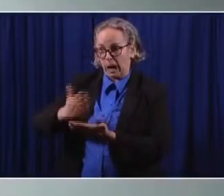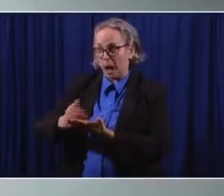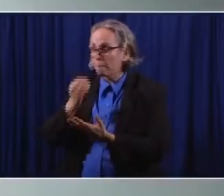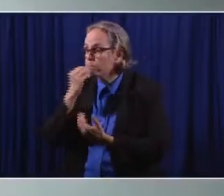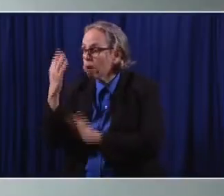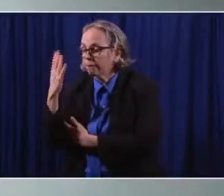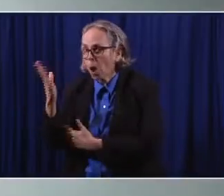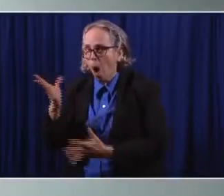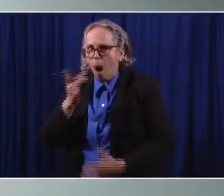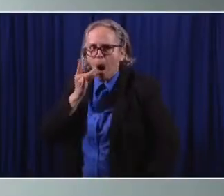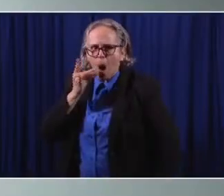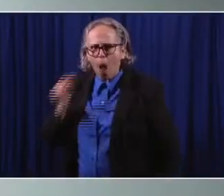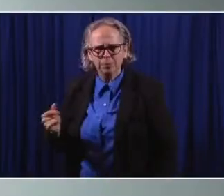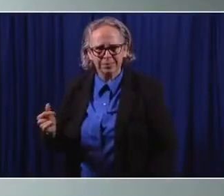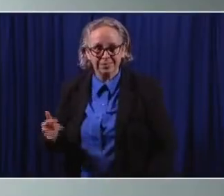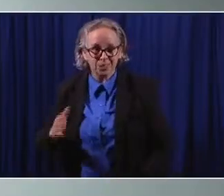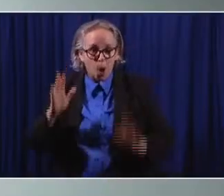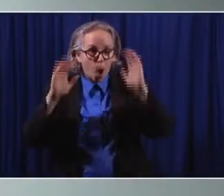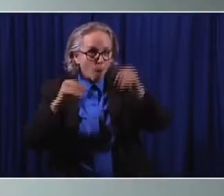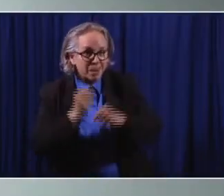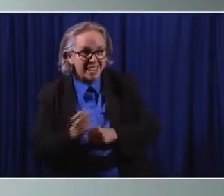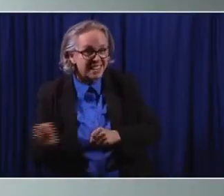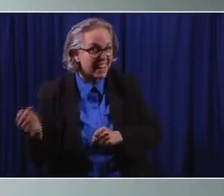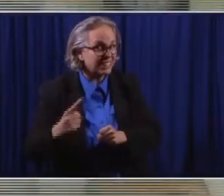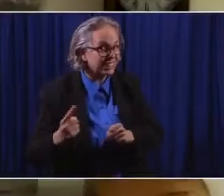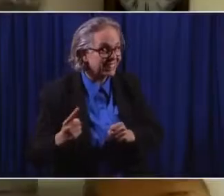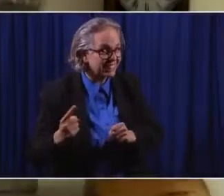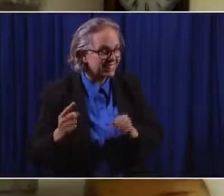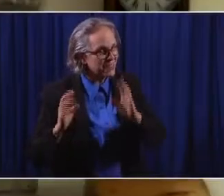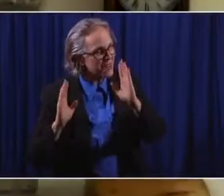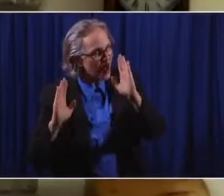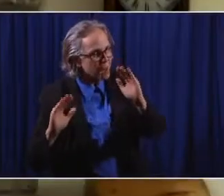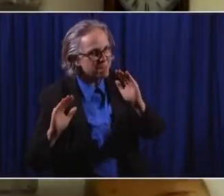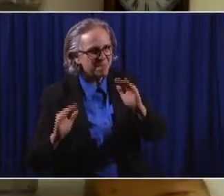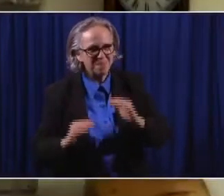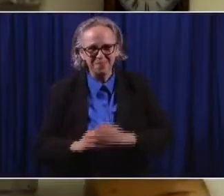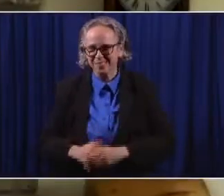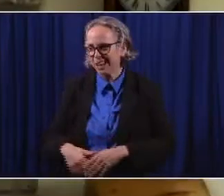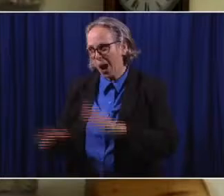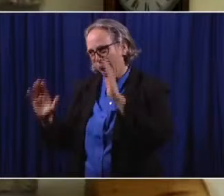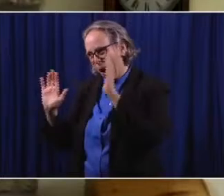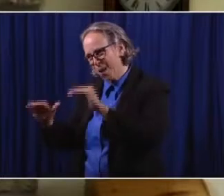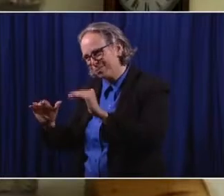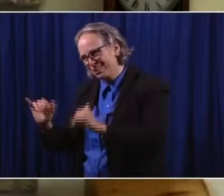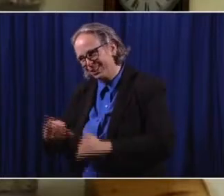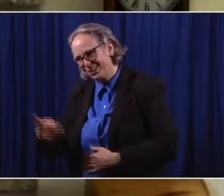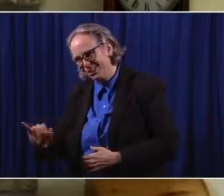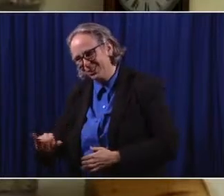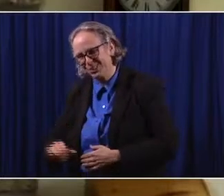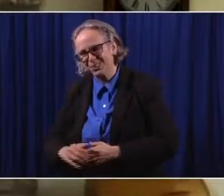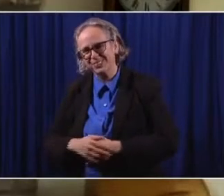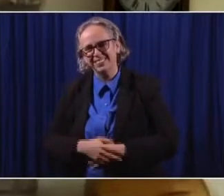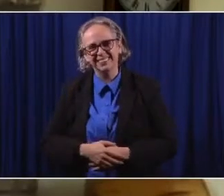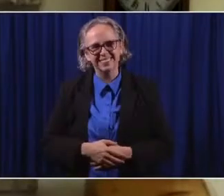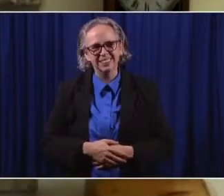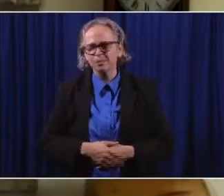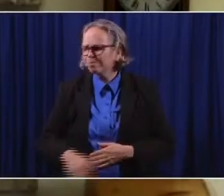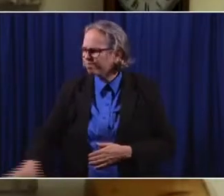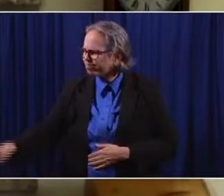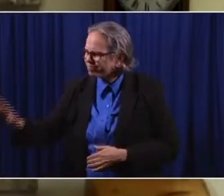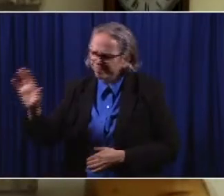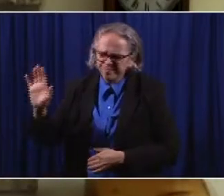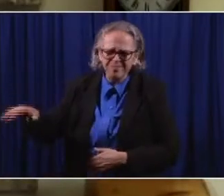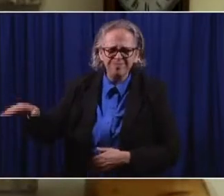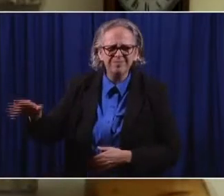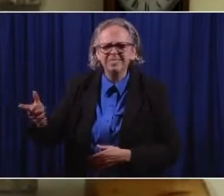year, hopefully we won't have masks on when we see you there. We hope to be there. We hope to be there. Well, let me tell me a little bit